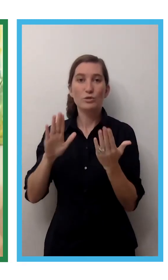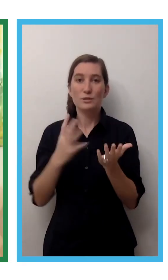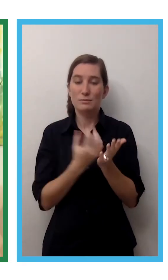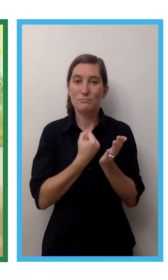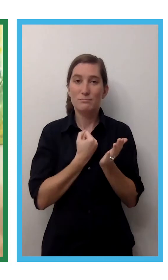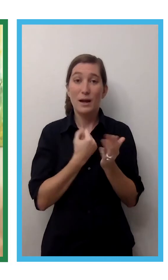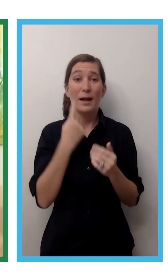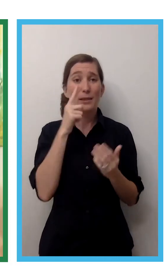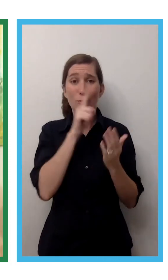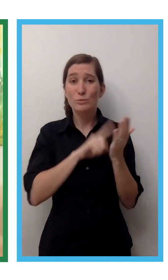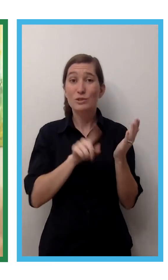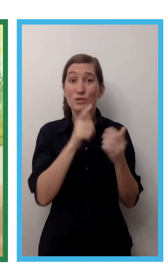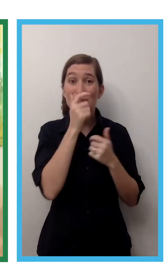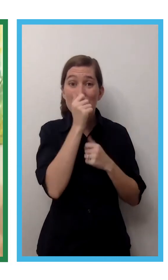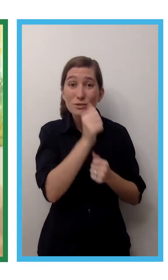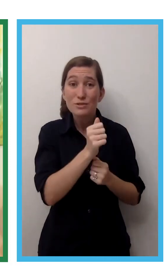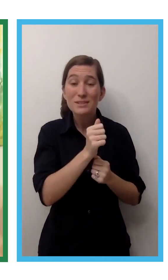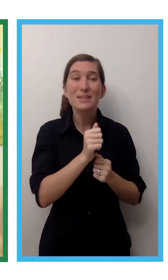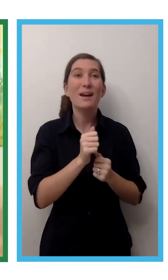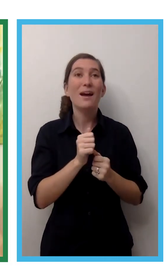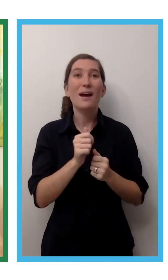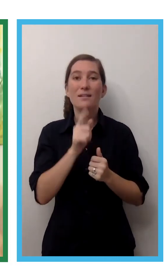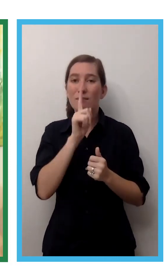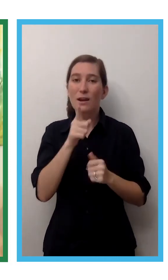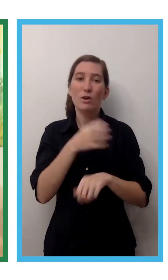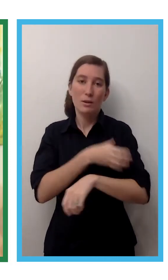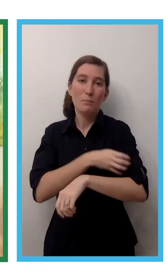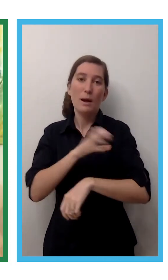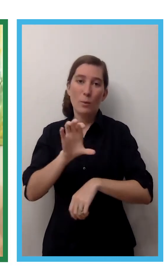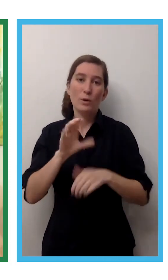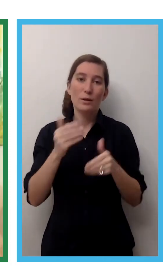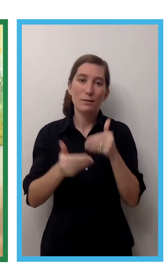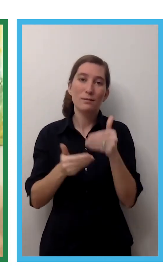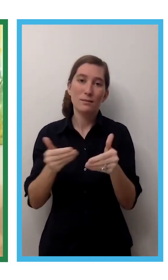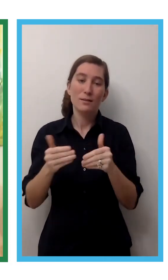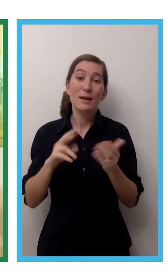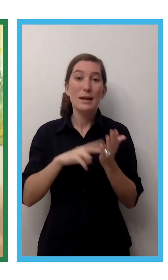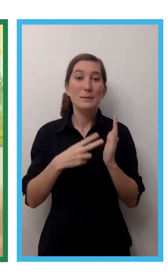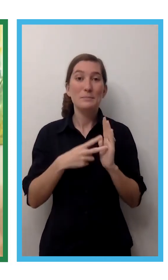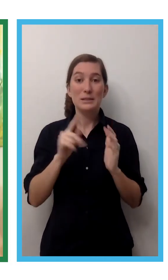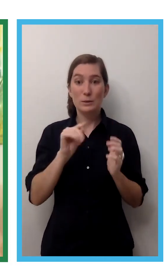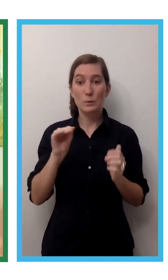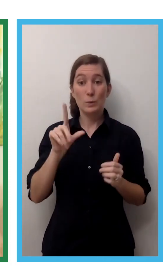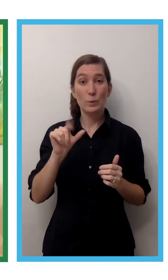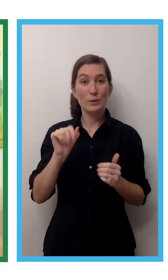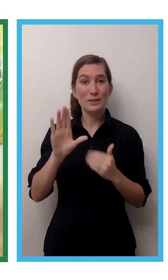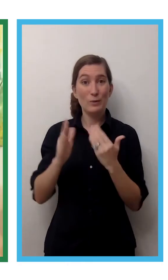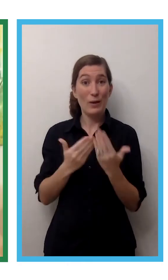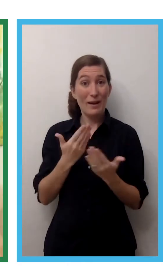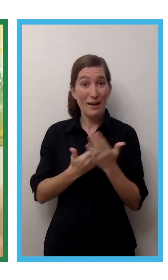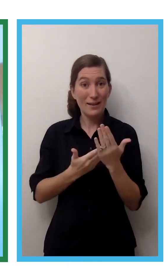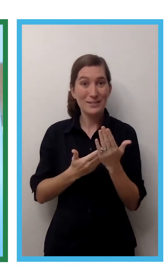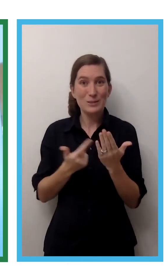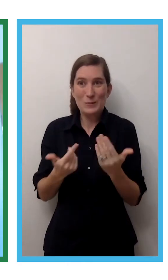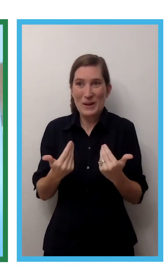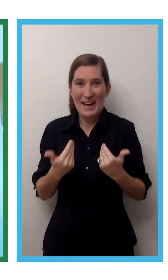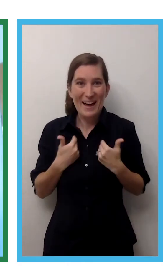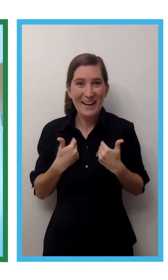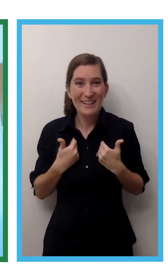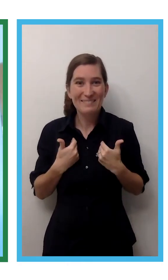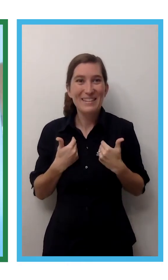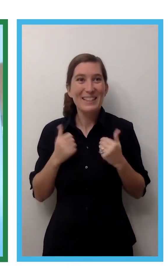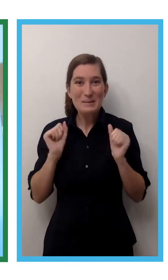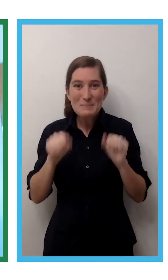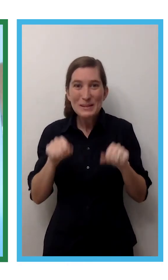very empowering, because it puts the tools in your hands to take whatever it is your dream is to the next step. And that